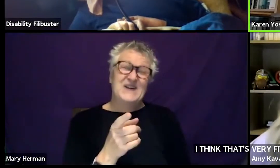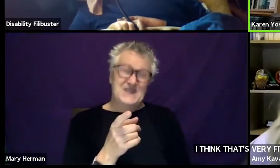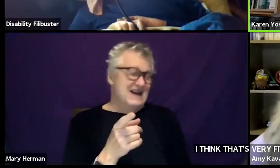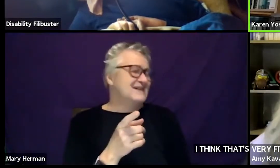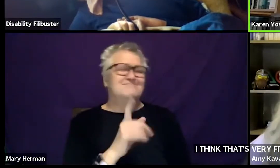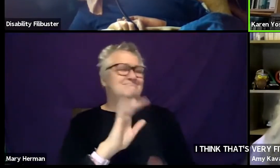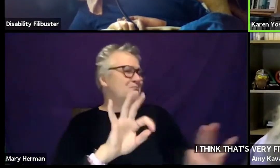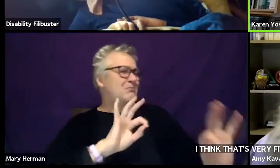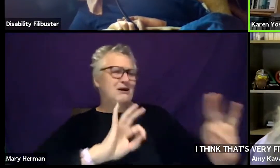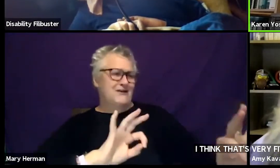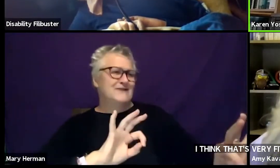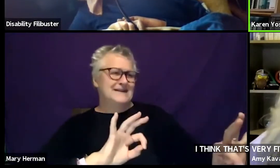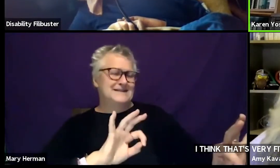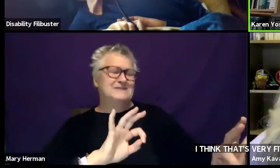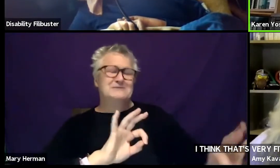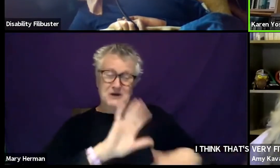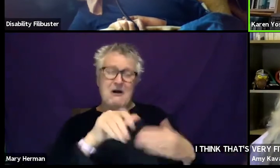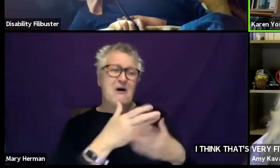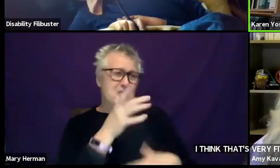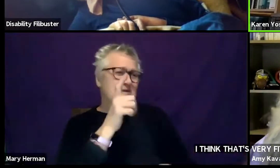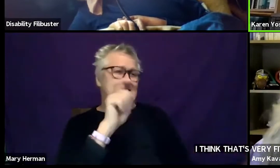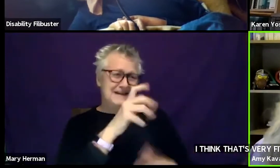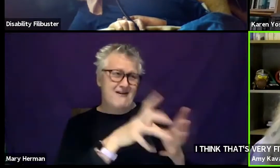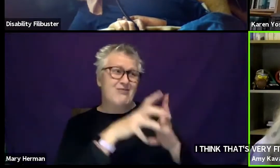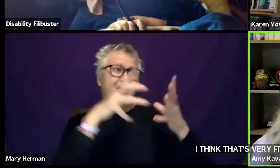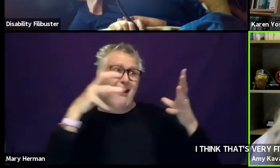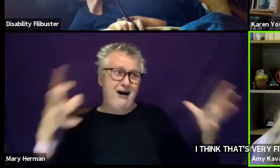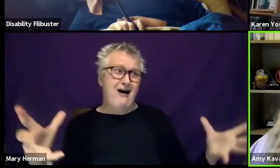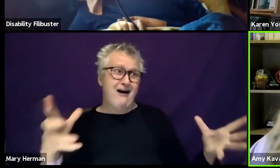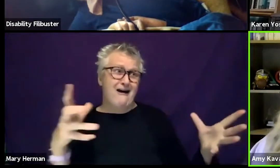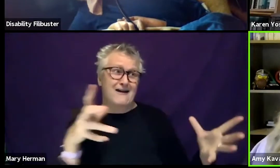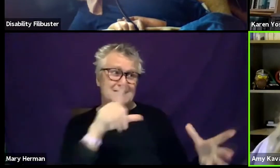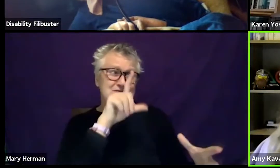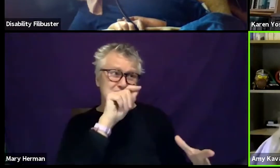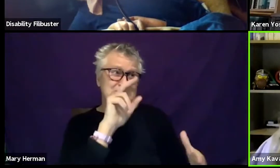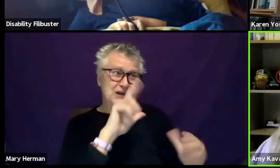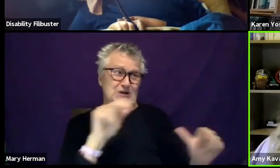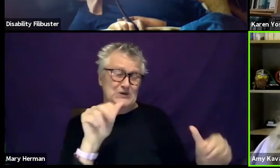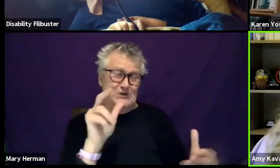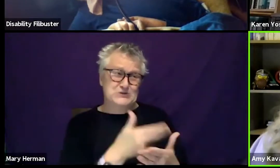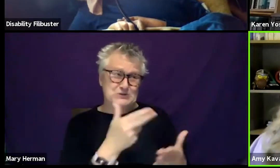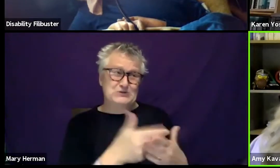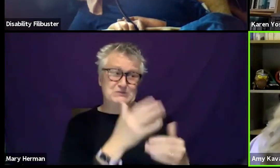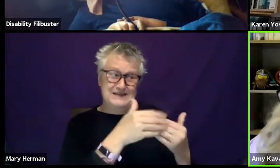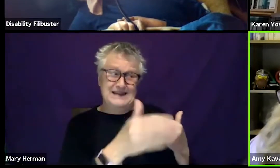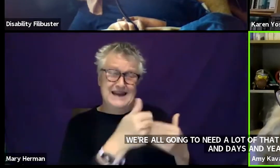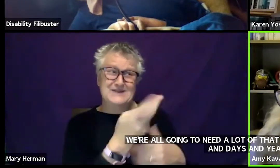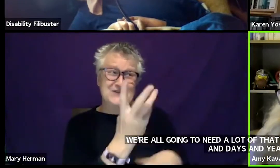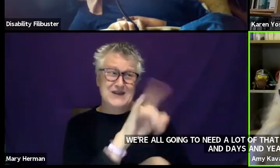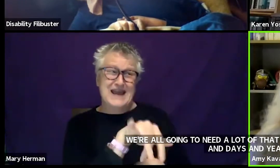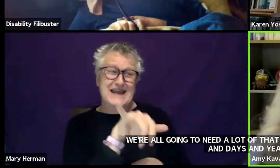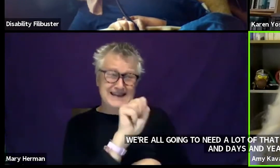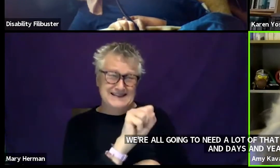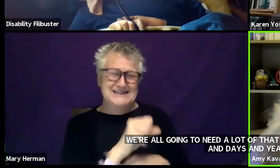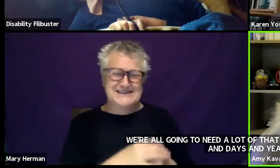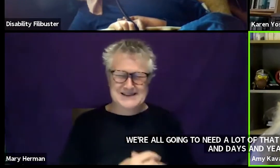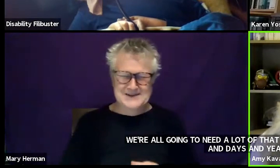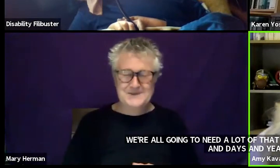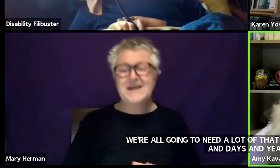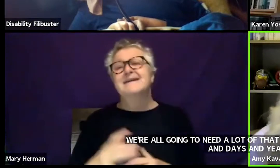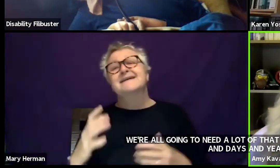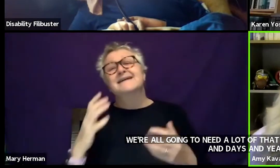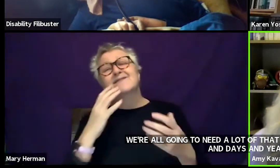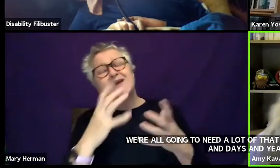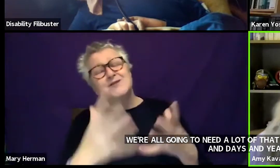and weeks and years. Yeah, it's been an honor and a privilege to be here. And thank you so much for involving